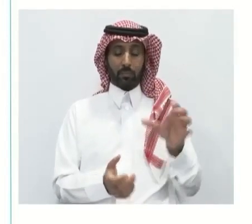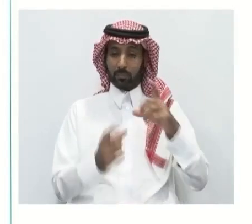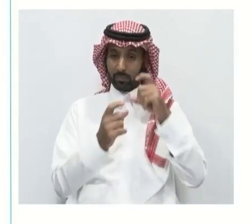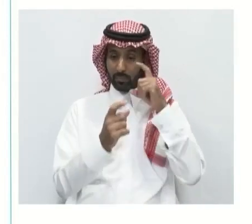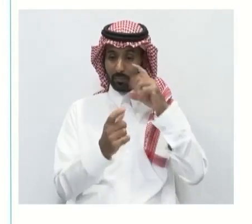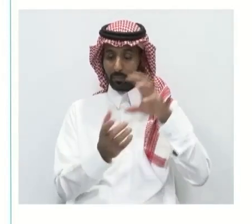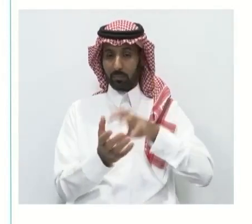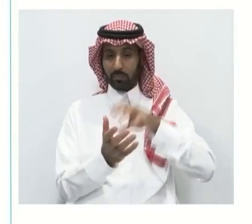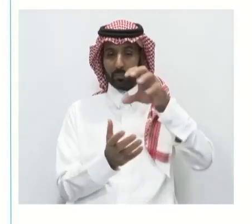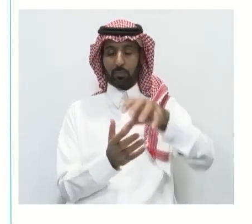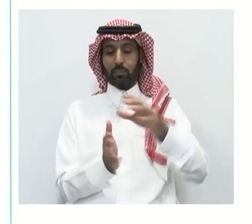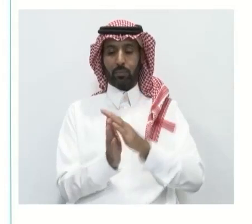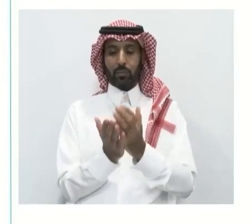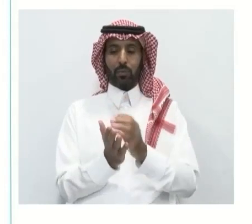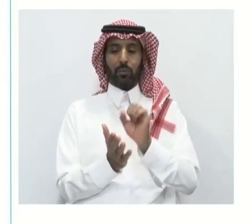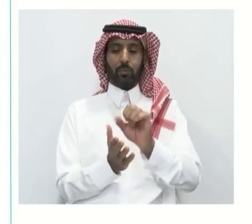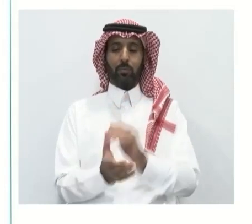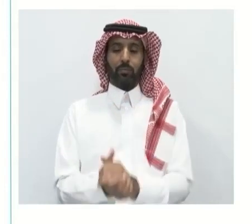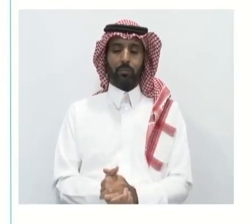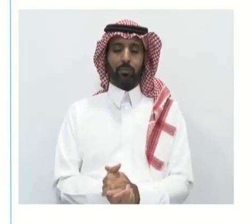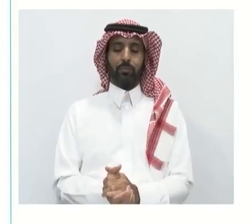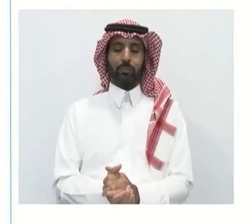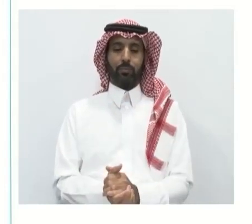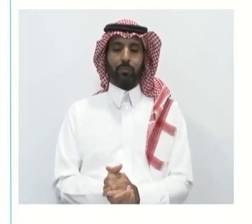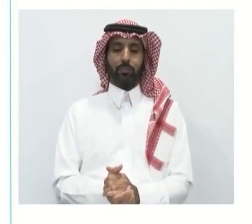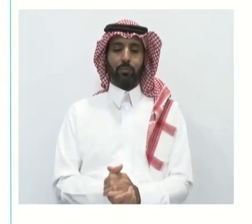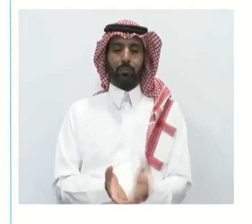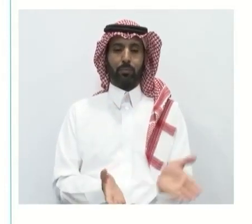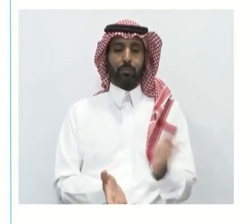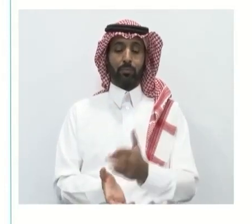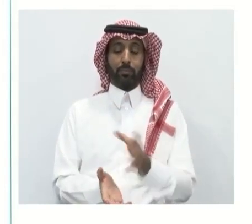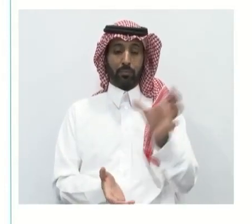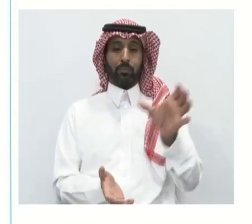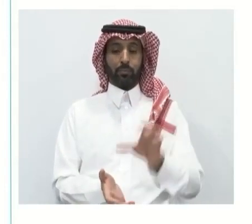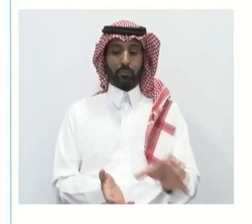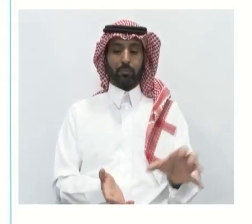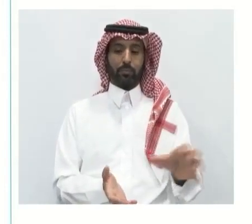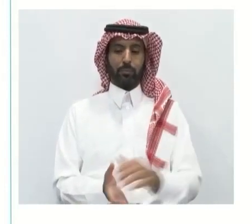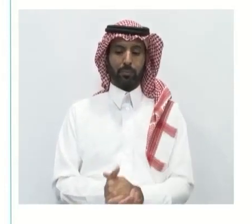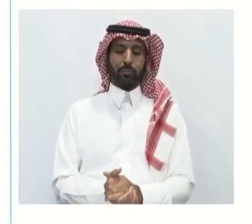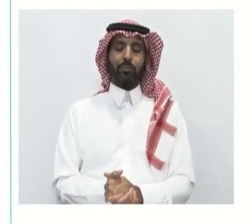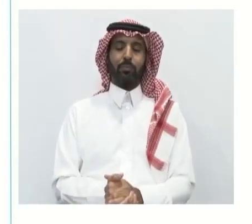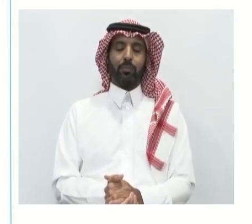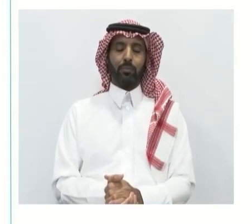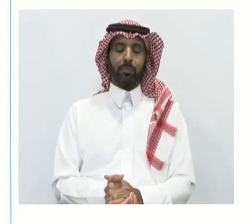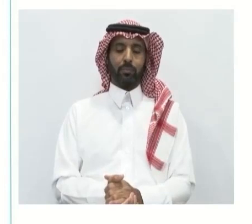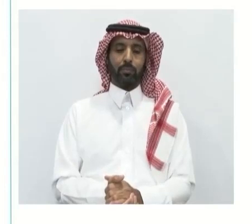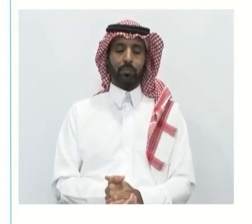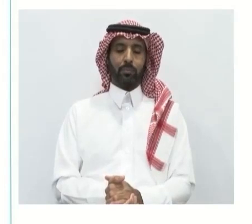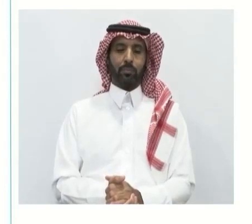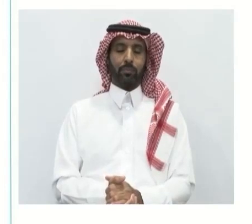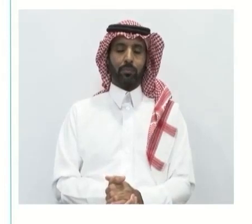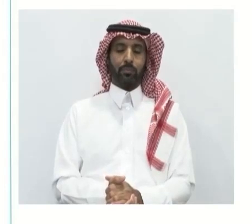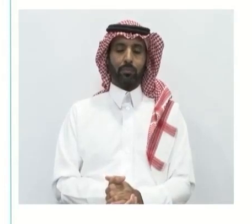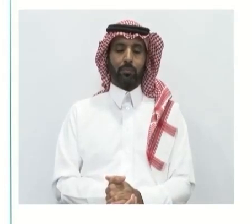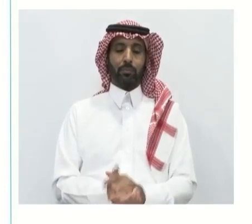installed, suspect, display, and insured. And we filled all the gaps here using these words. For